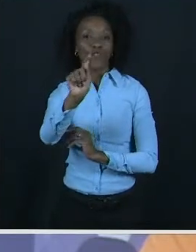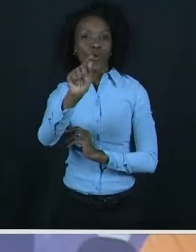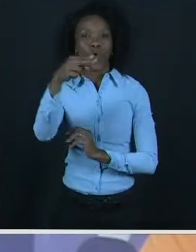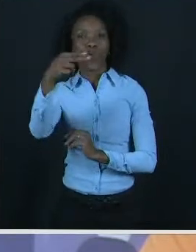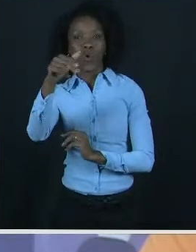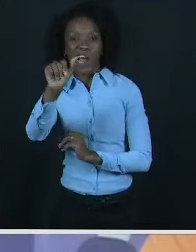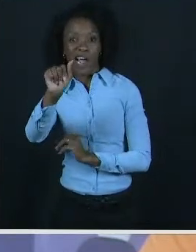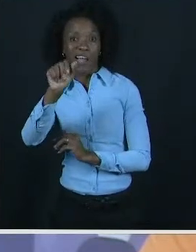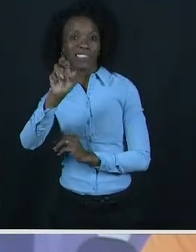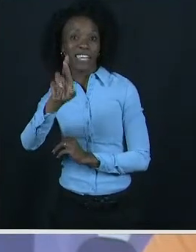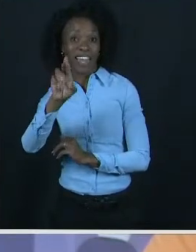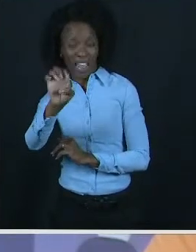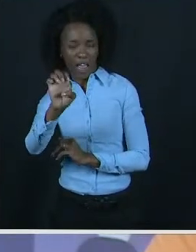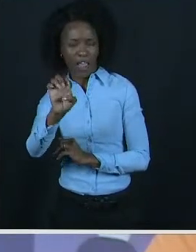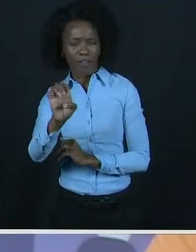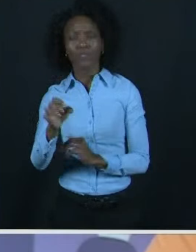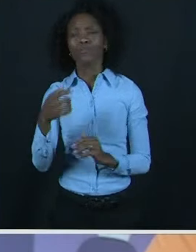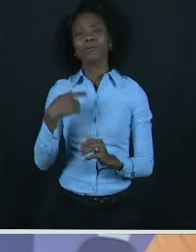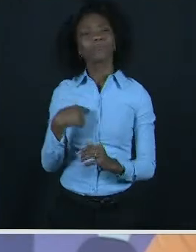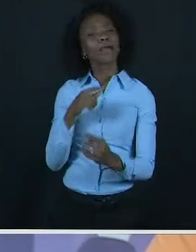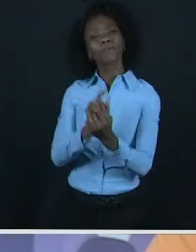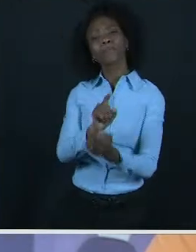and I asked the Vice Chancellor,